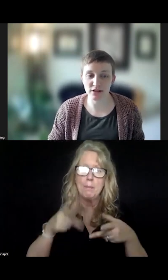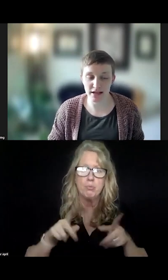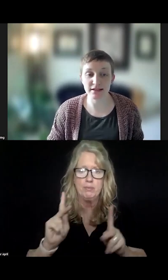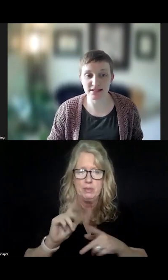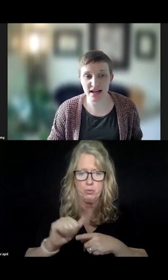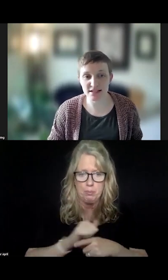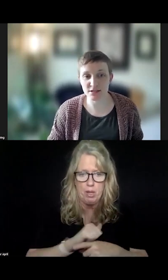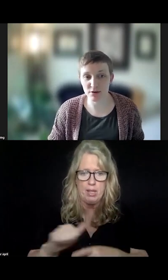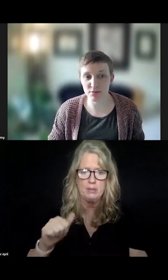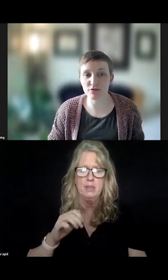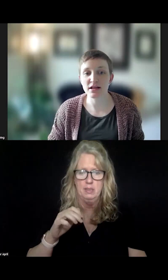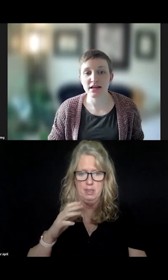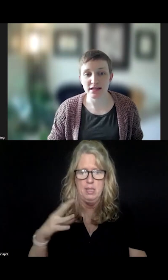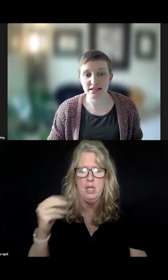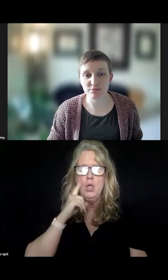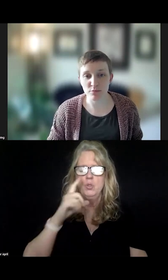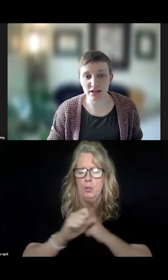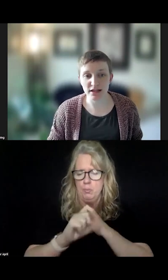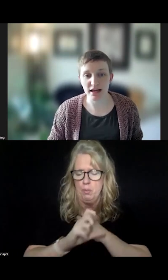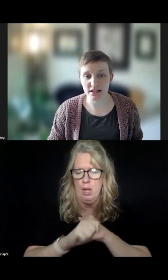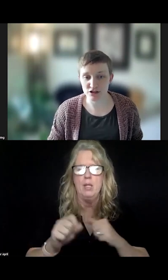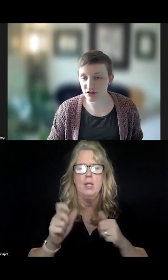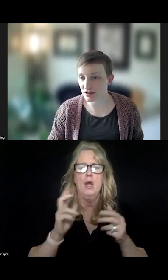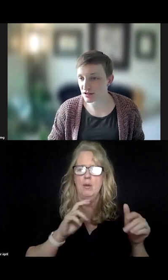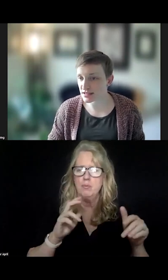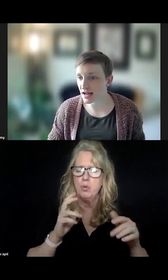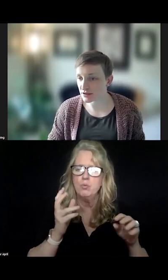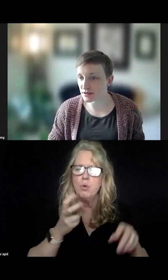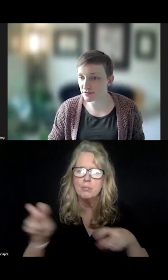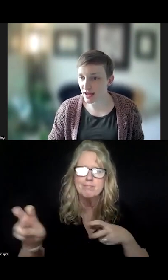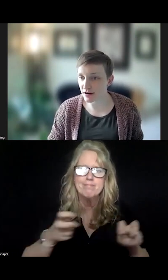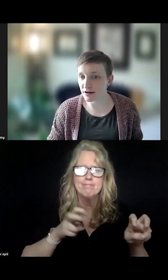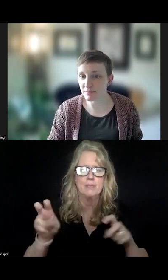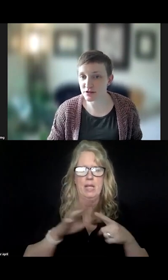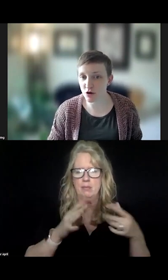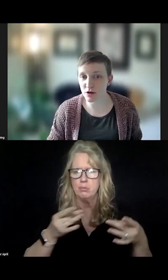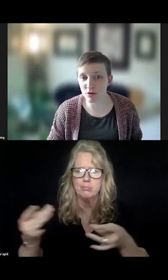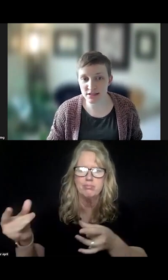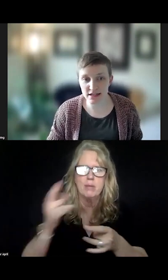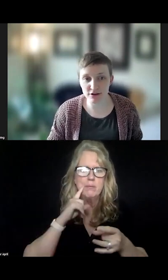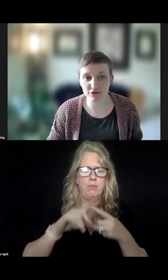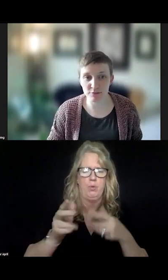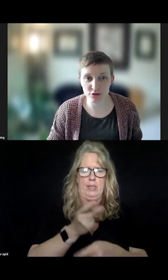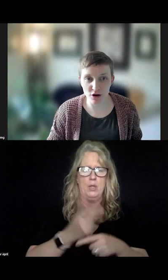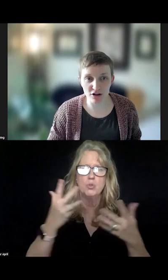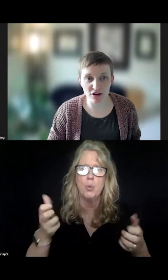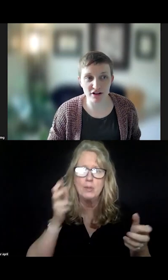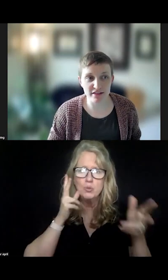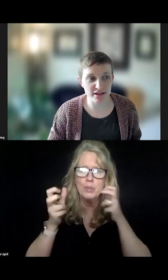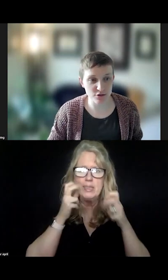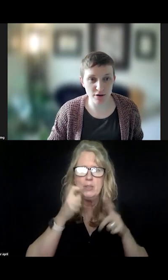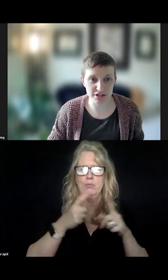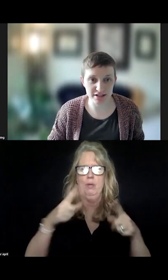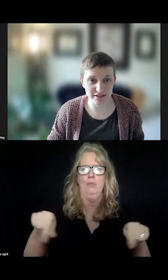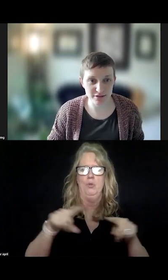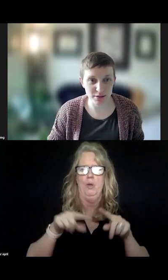will and is intended to promote ease of mobility and ensure increased continuity of care. So we want to hear from you all on